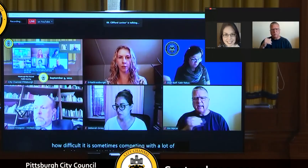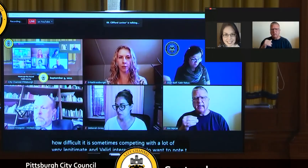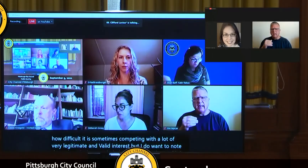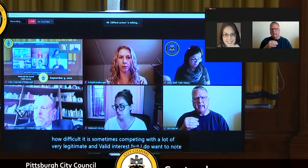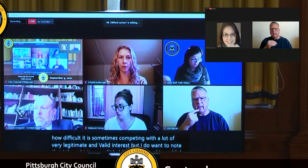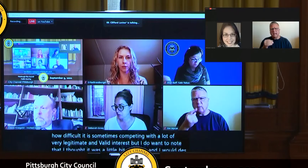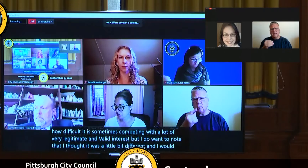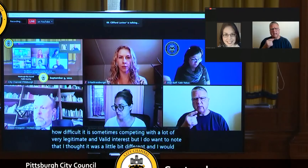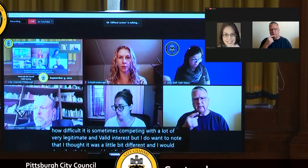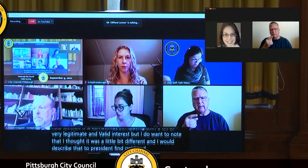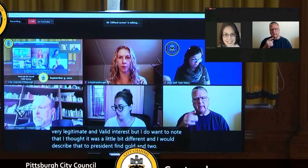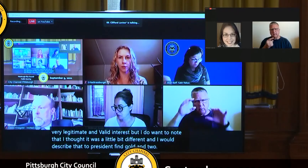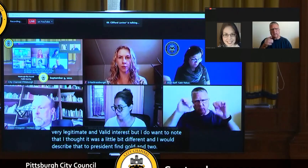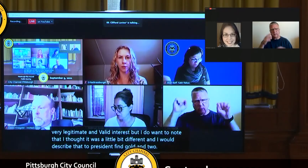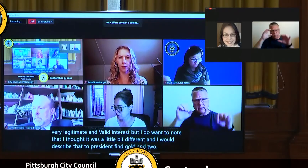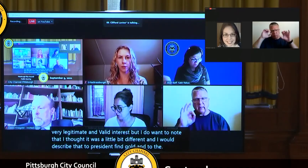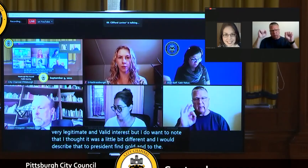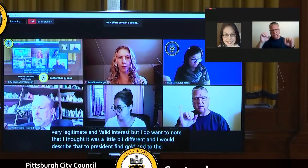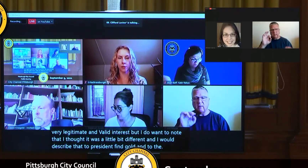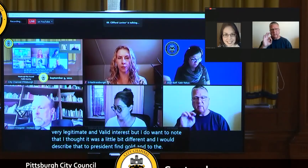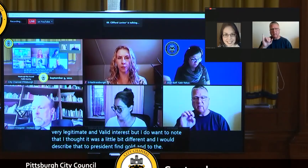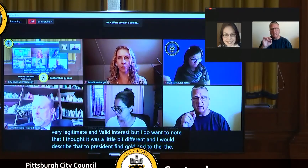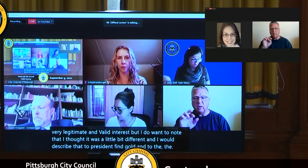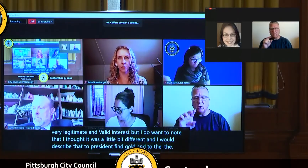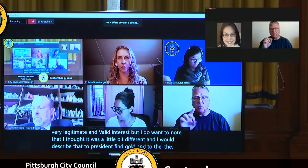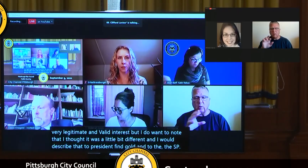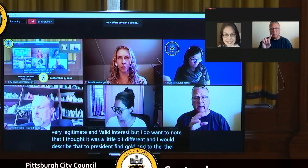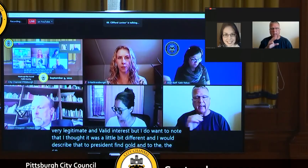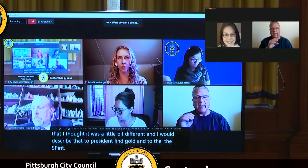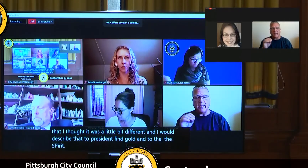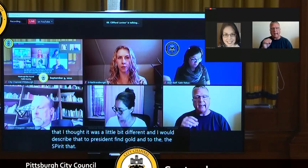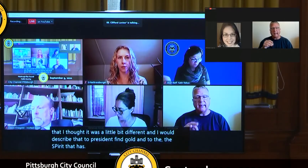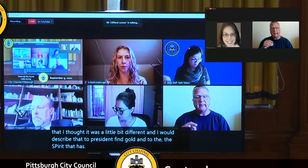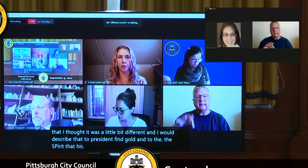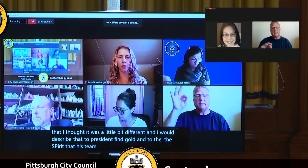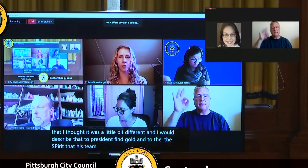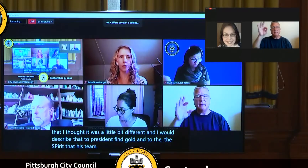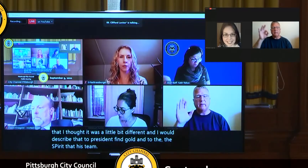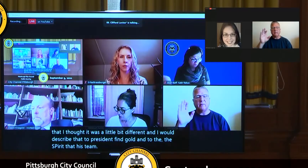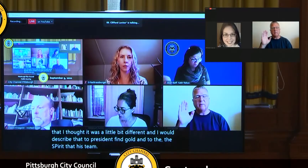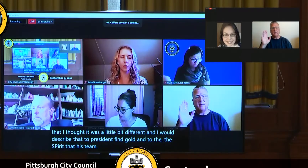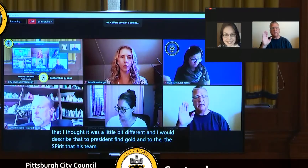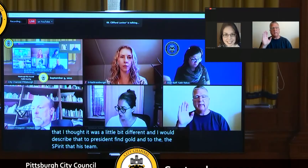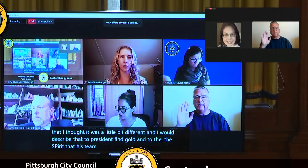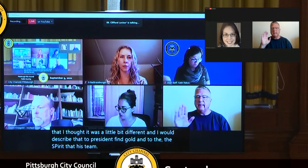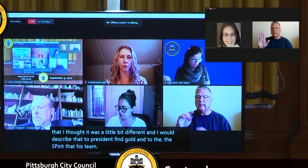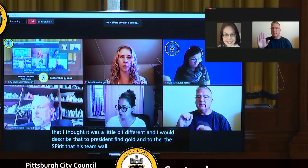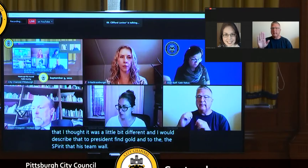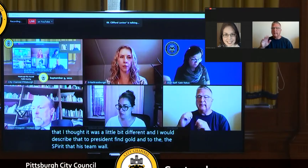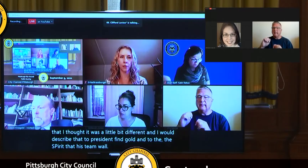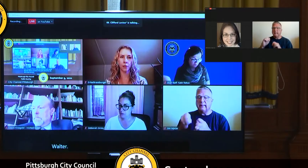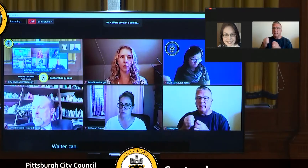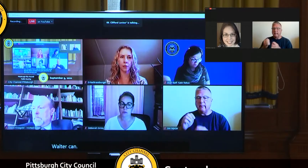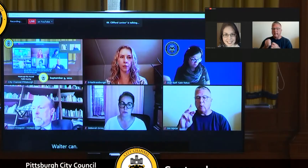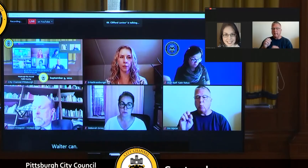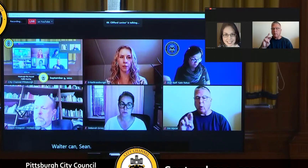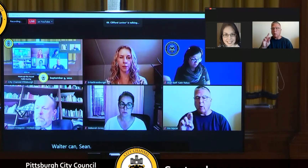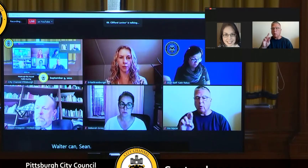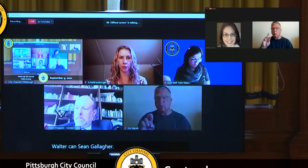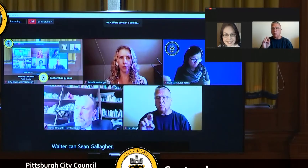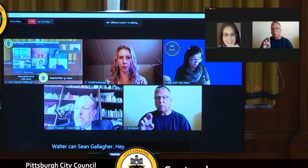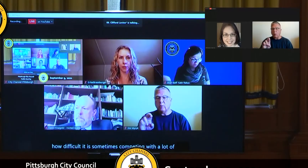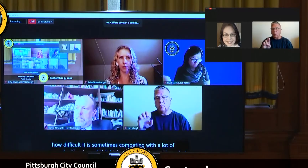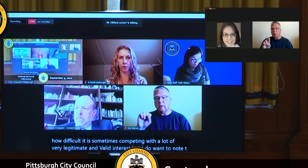Feingold and to the spirit that his team, Walter, Ken, Sean Gallagher,